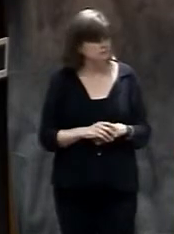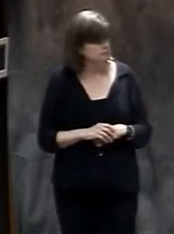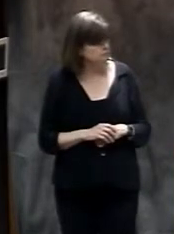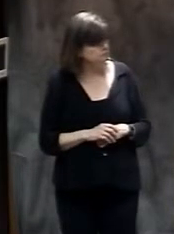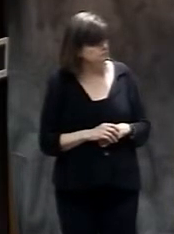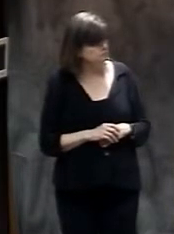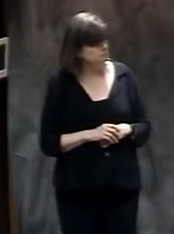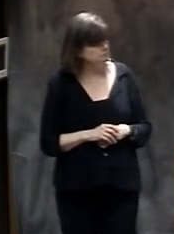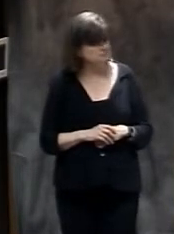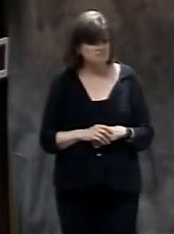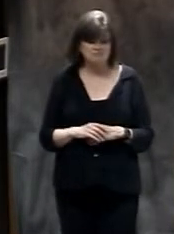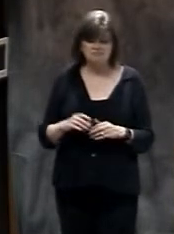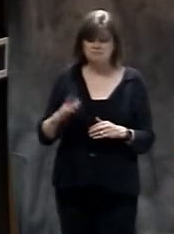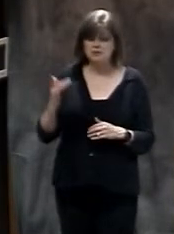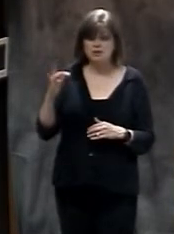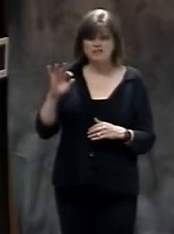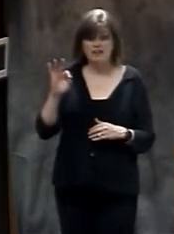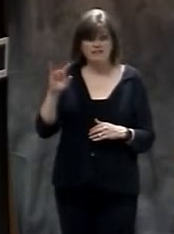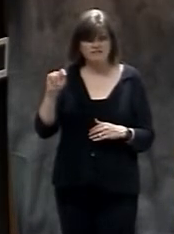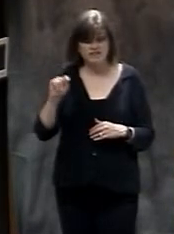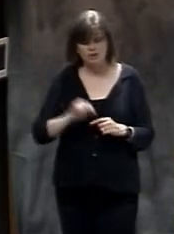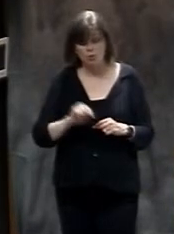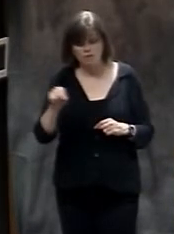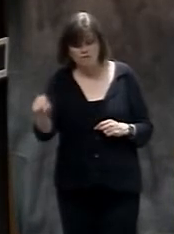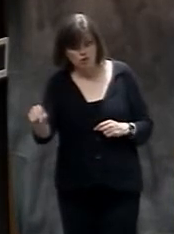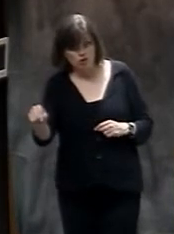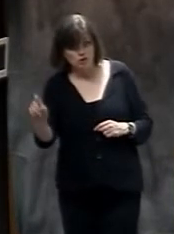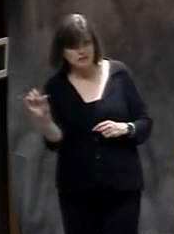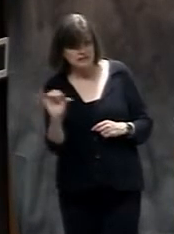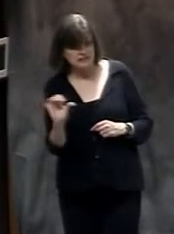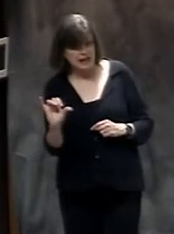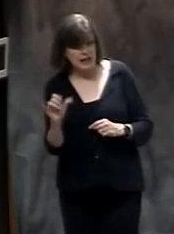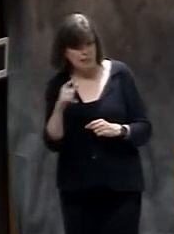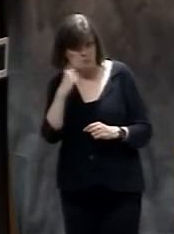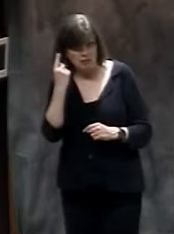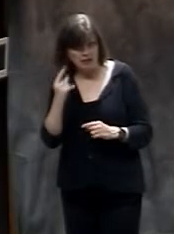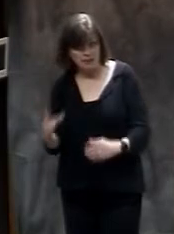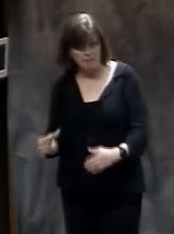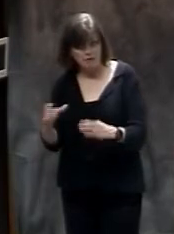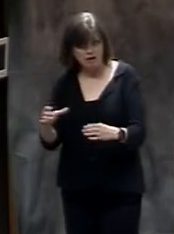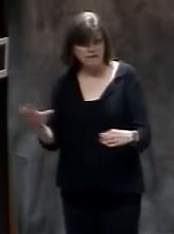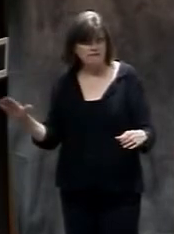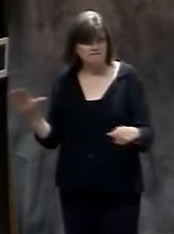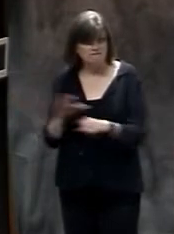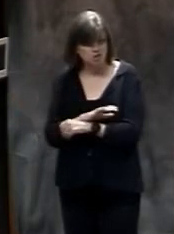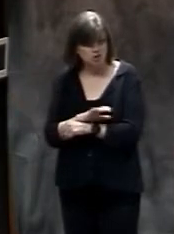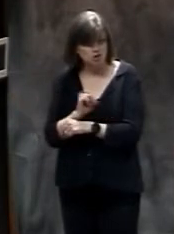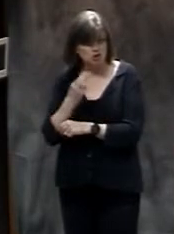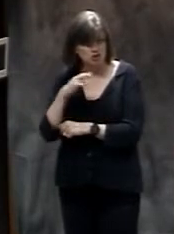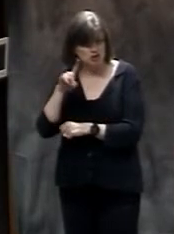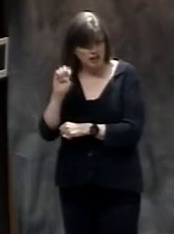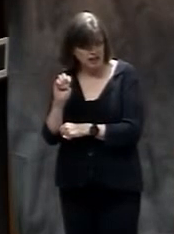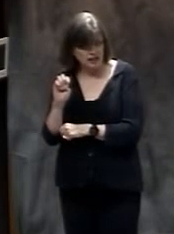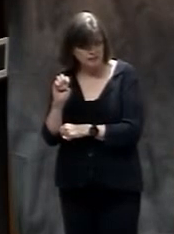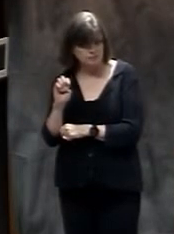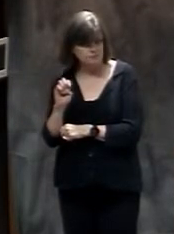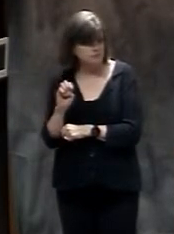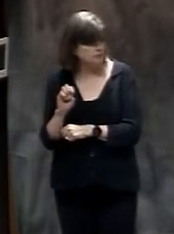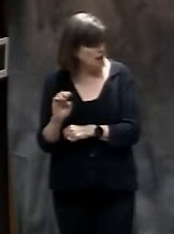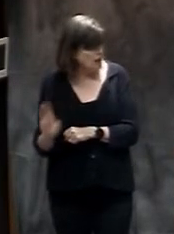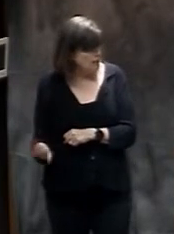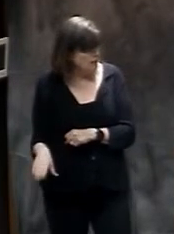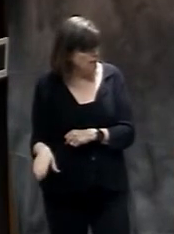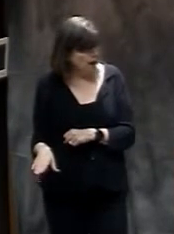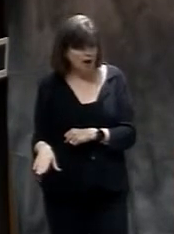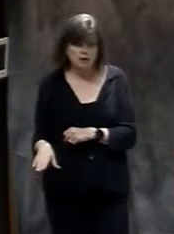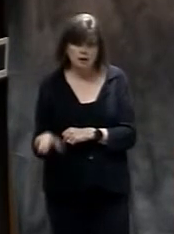about 25 feet away and look at the exact same black bucket that's fully shaded, these on the bottom here are